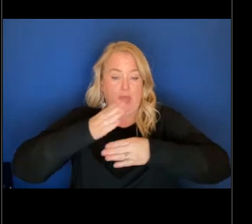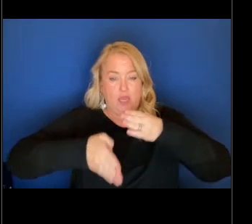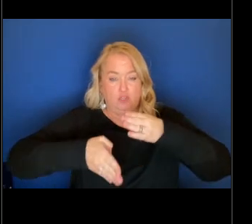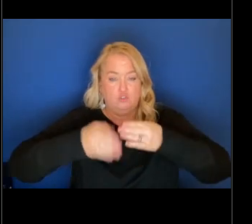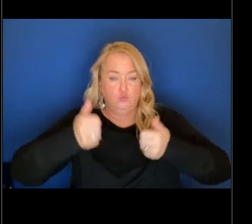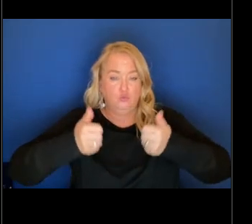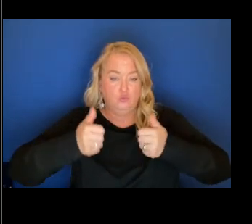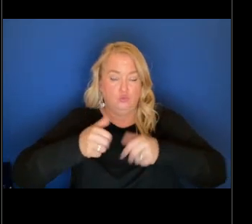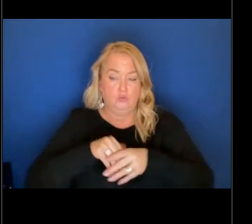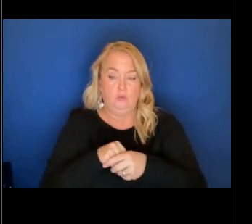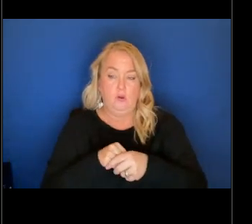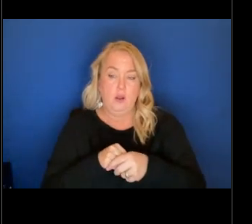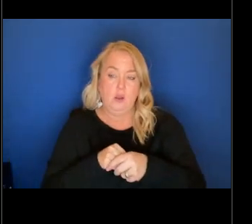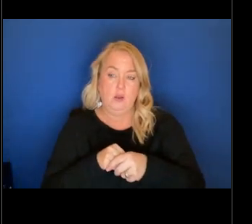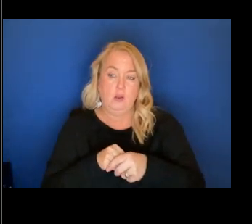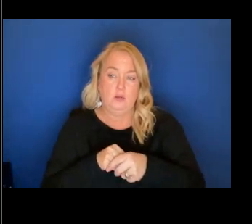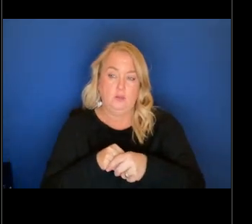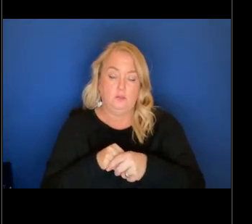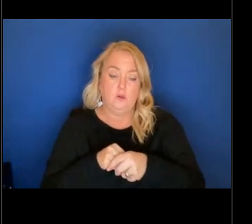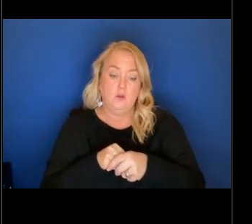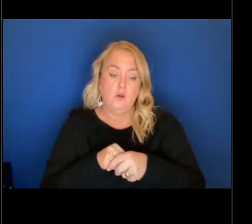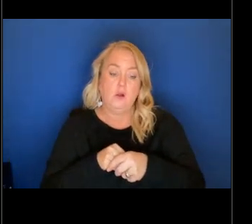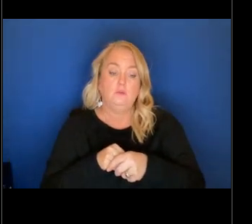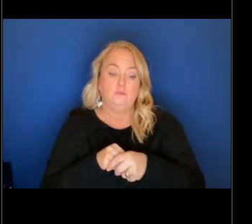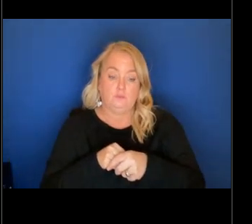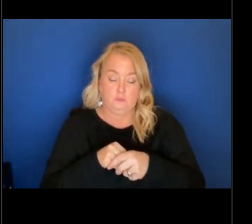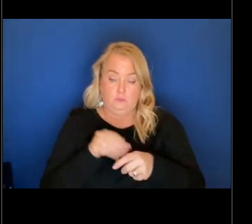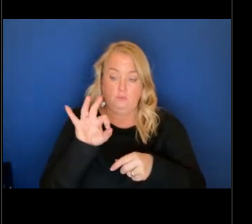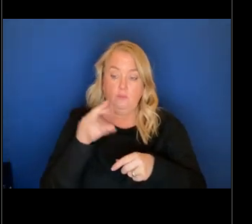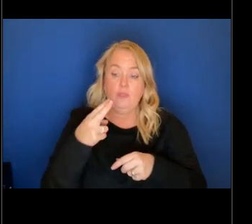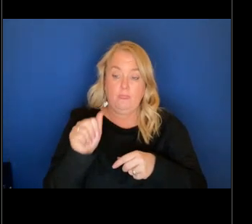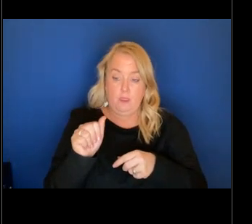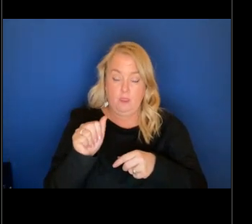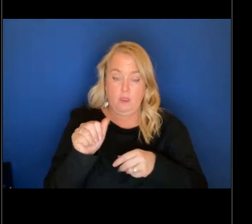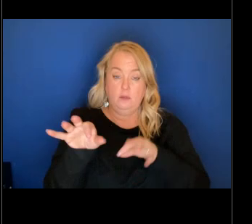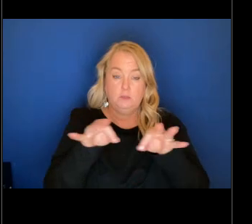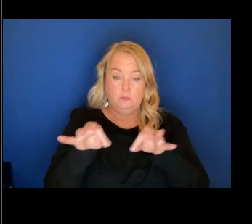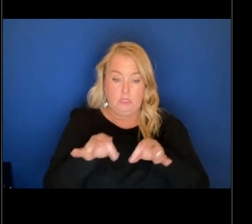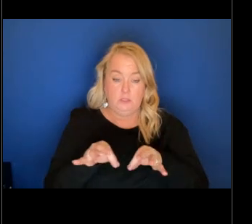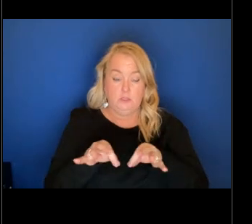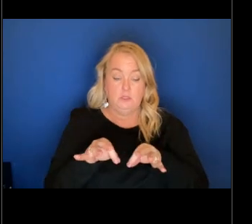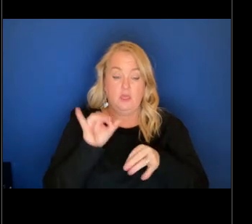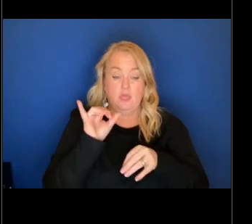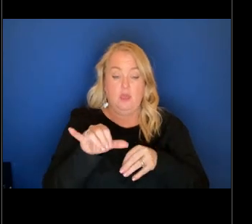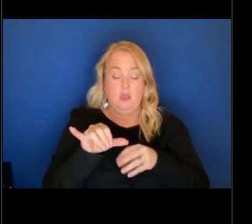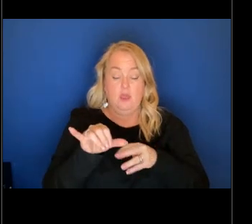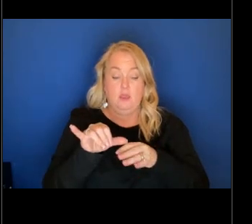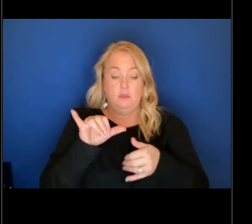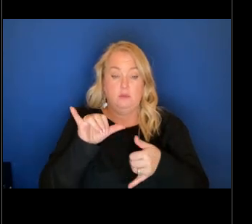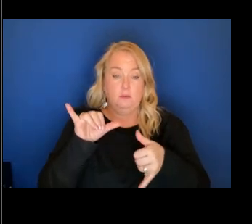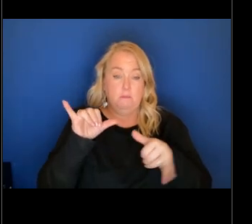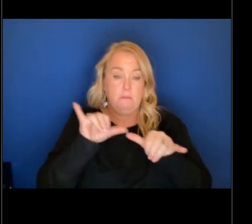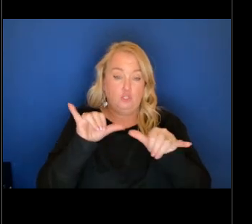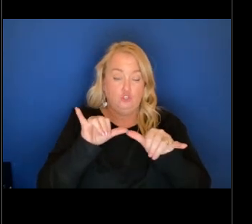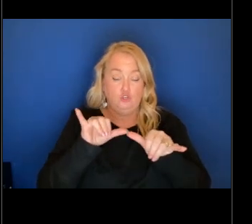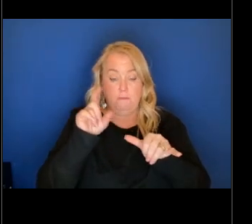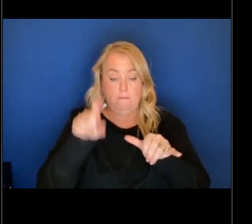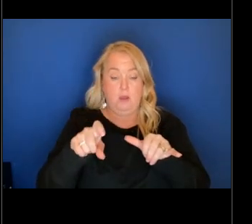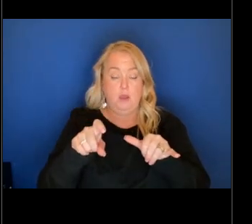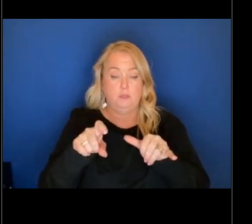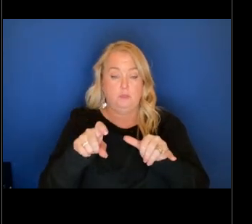edge? The Fair Housing Accessibility Guidelines establish that the clearances must be measured